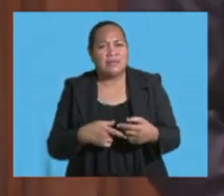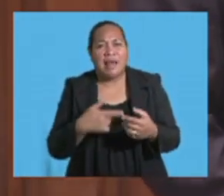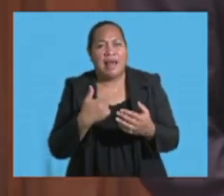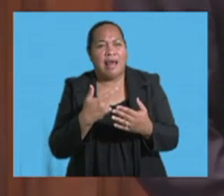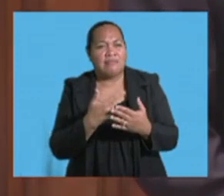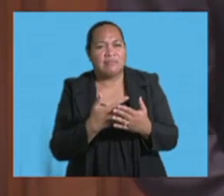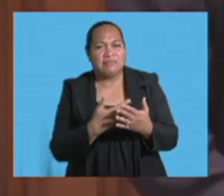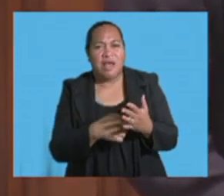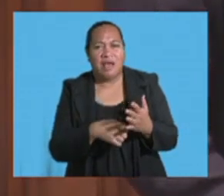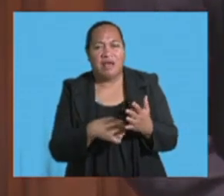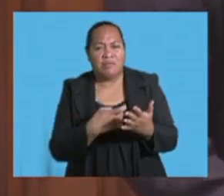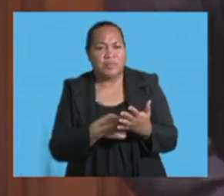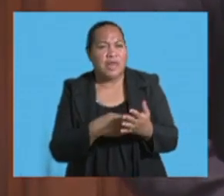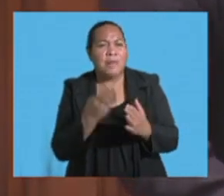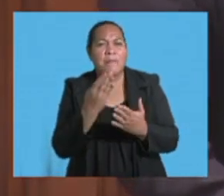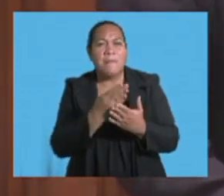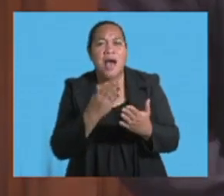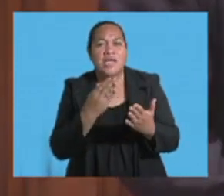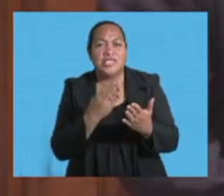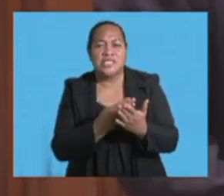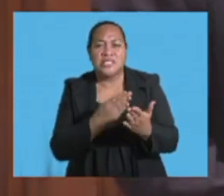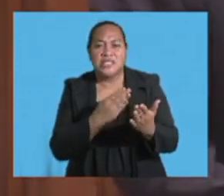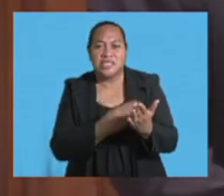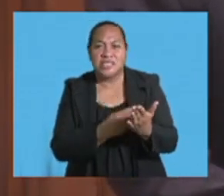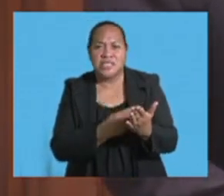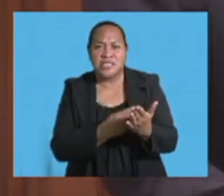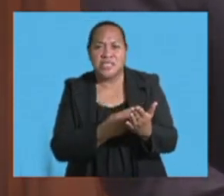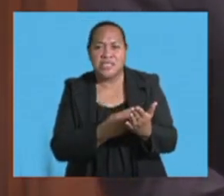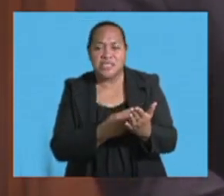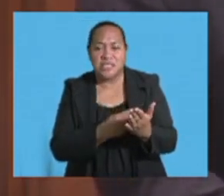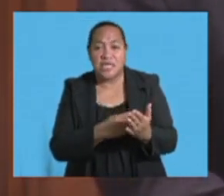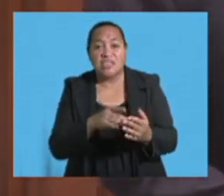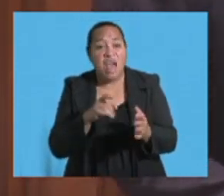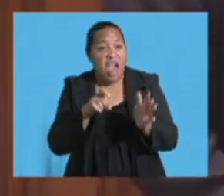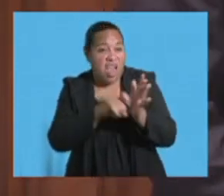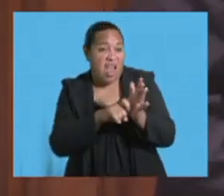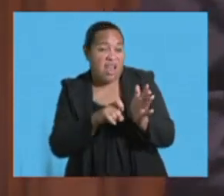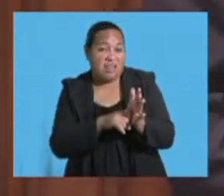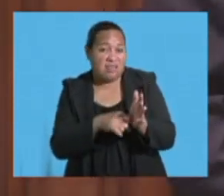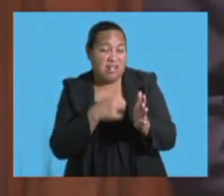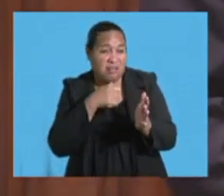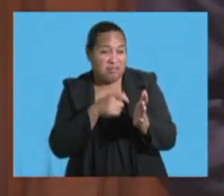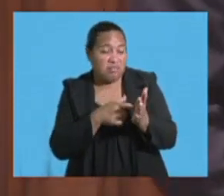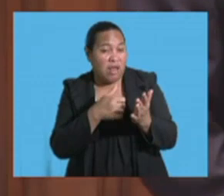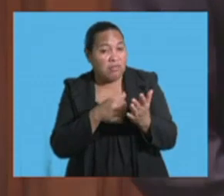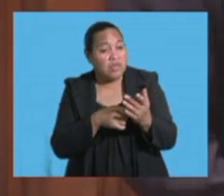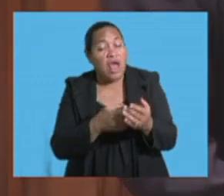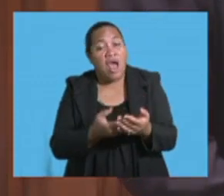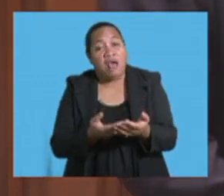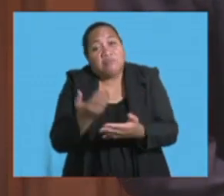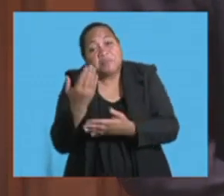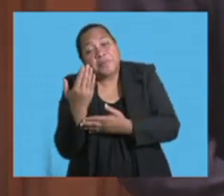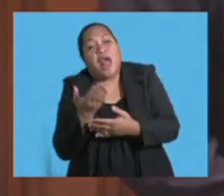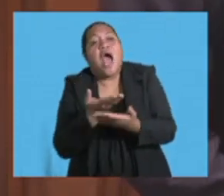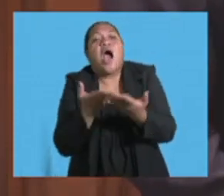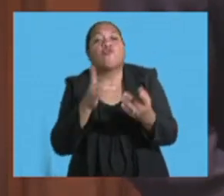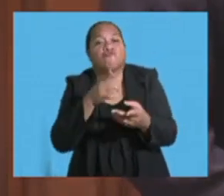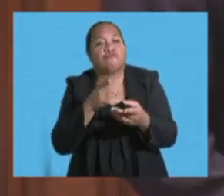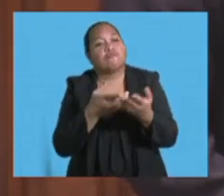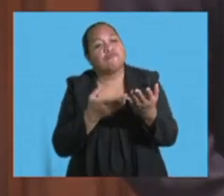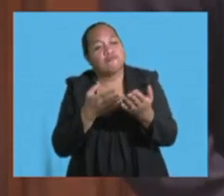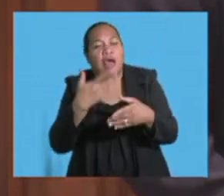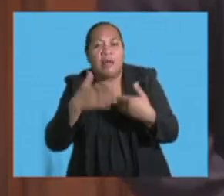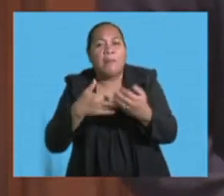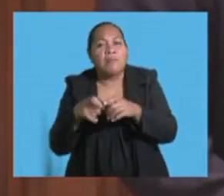estimates. The R depends on how they interpret. However, my interpretation on